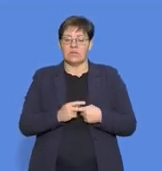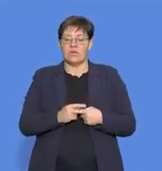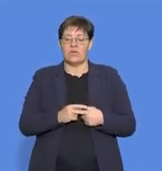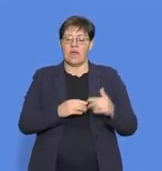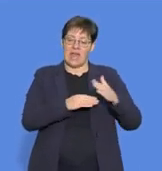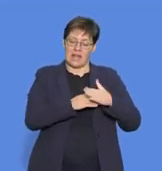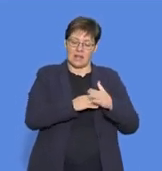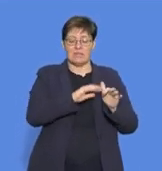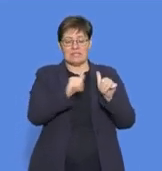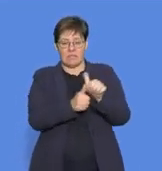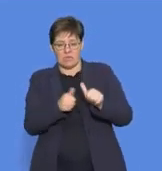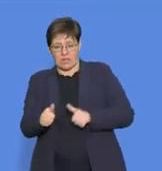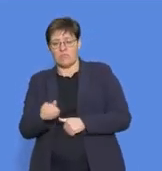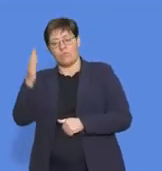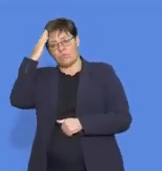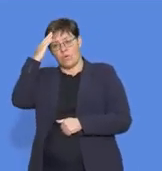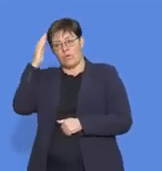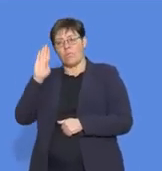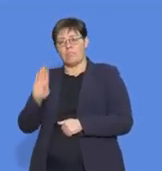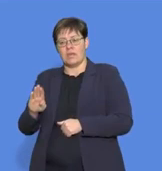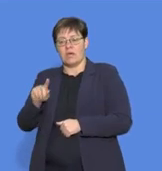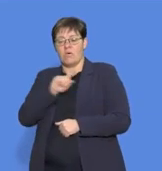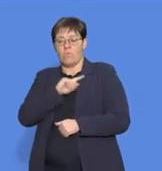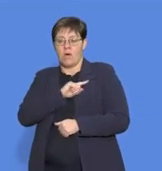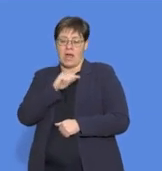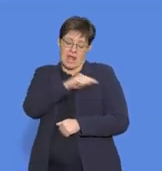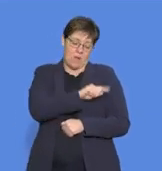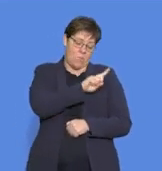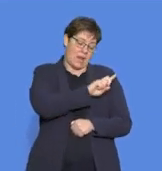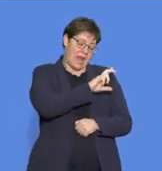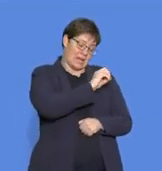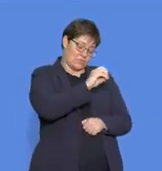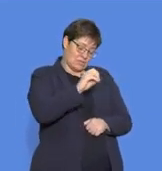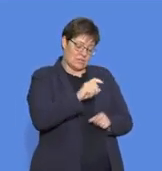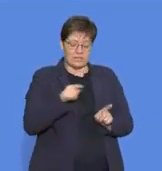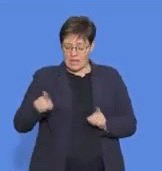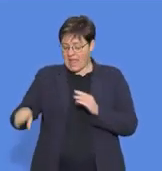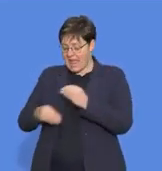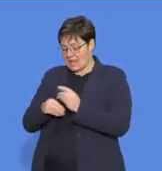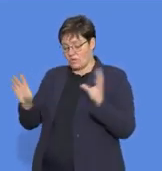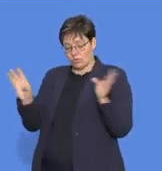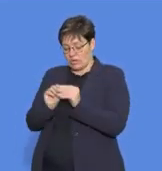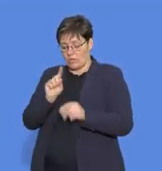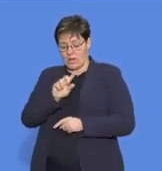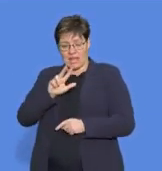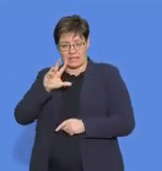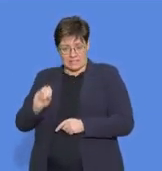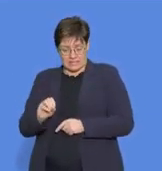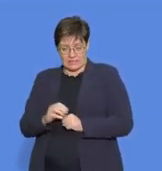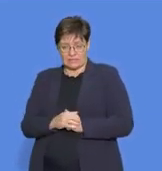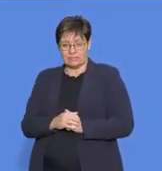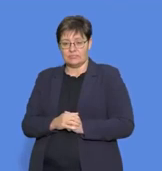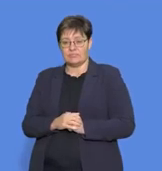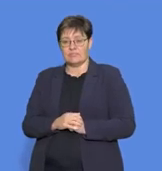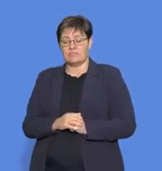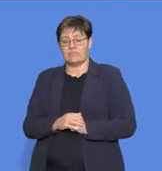angle B has to be supplementary, so we know B, because that was 100 degrees, B will now just be 80 degrees because it's the opposite angle